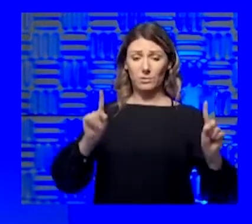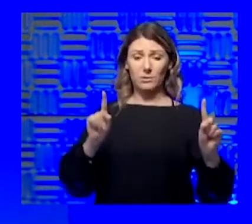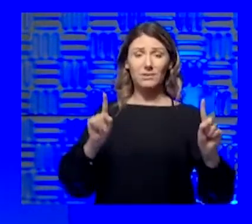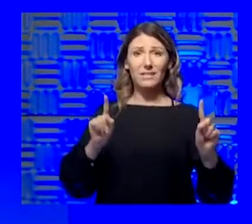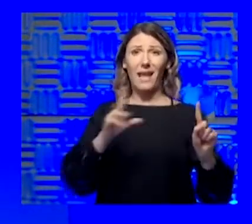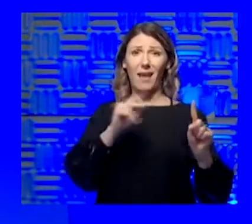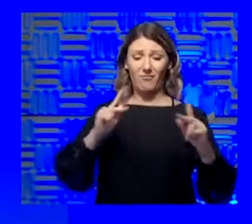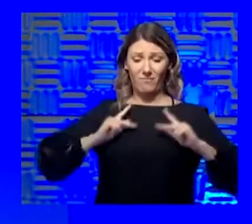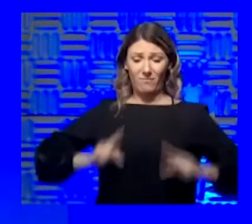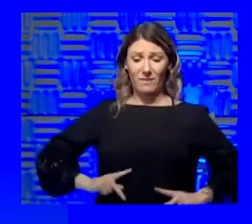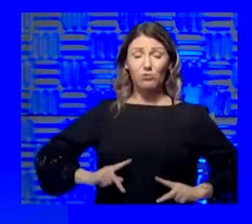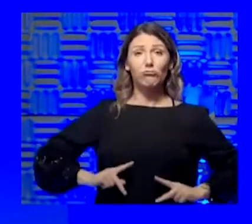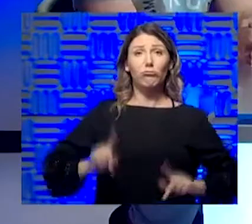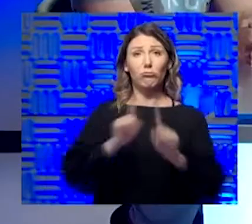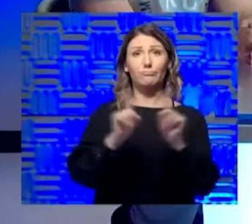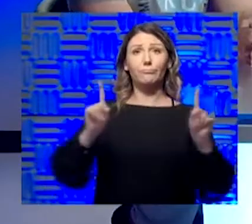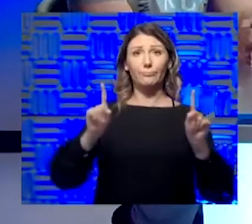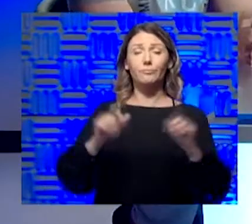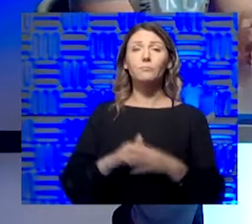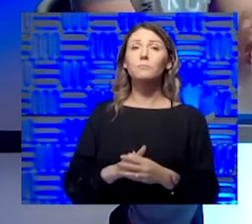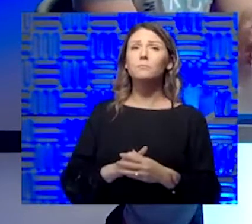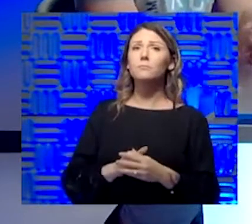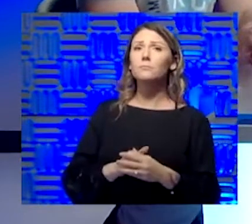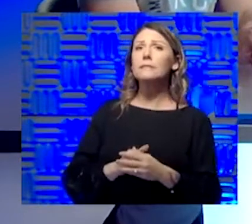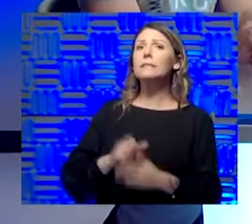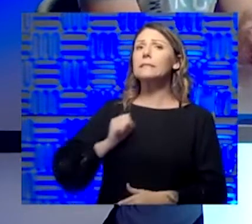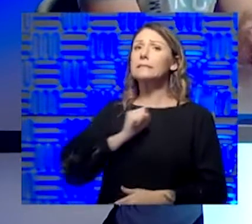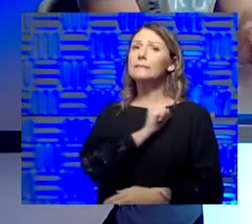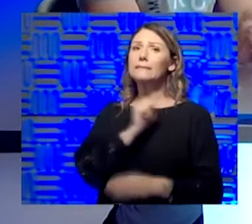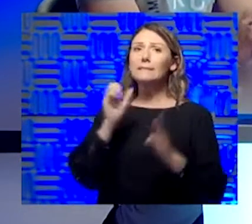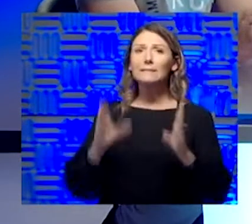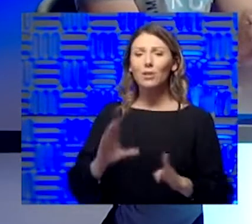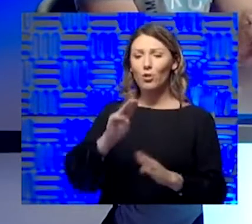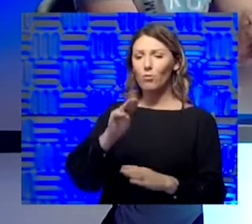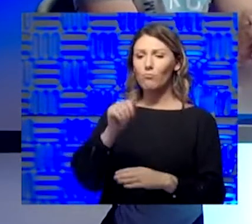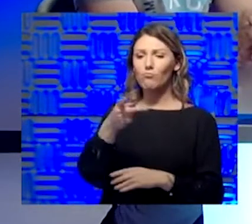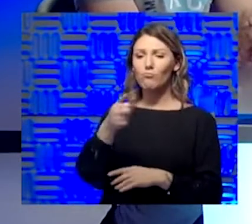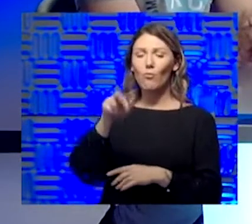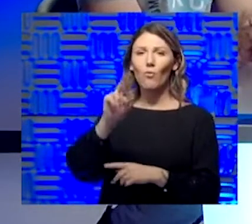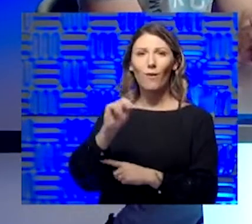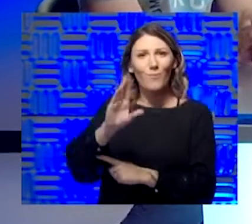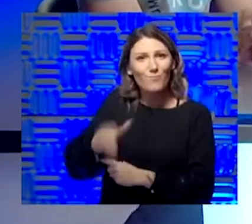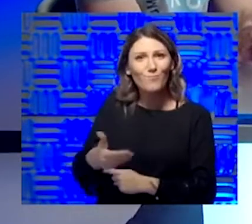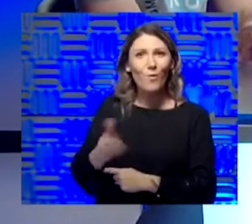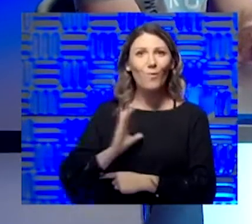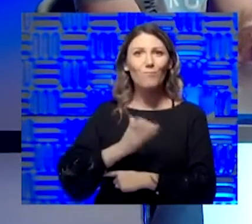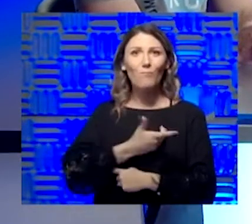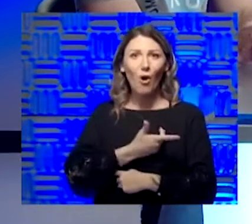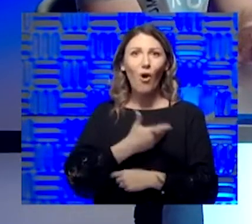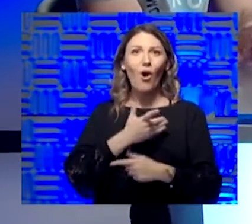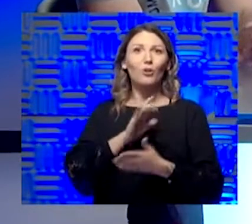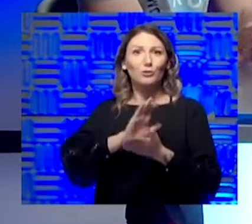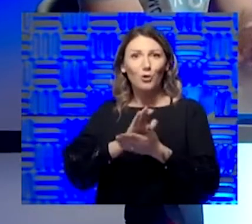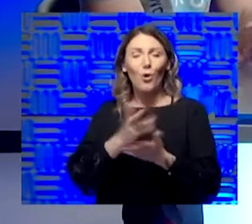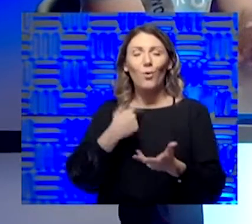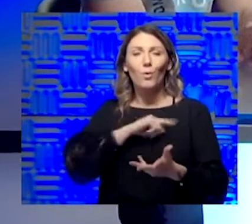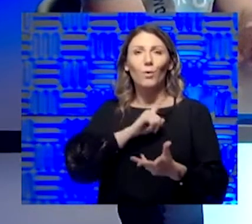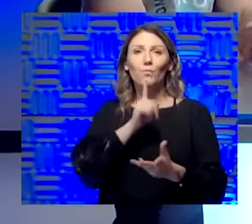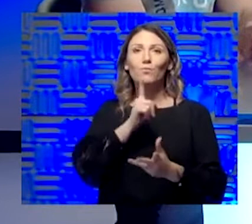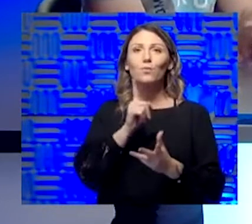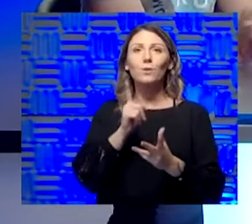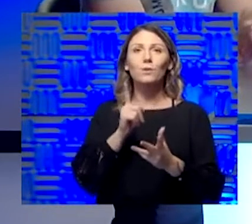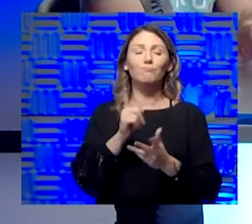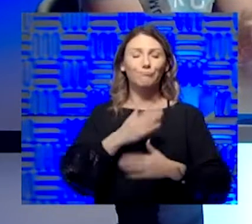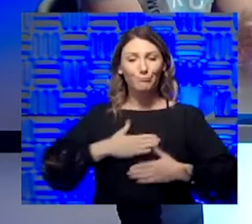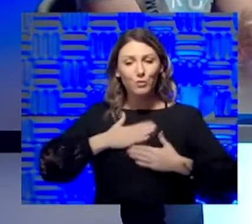physical distancing. Senator Moran, welcome to our show. Thank you so much for joining us this morning. We really appreciate that you took